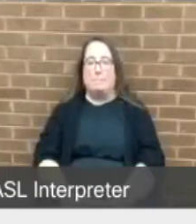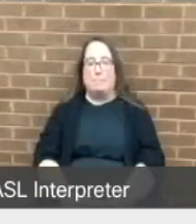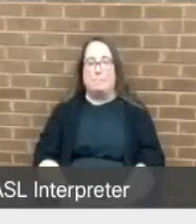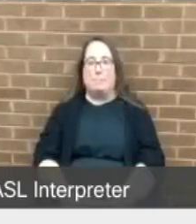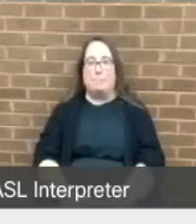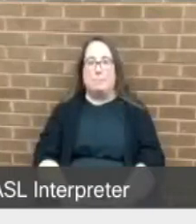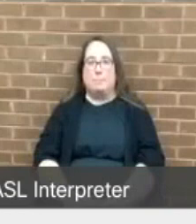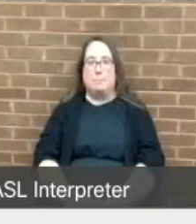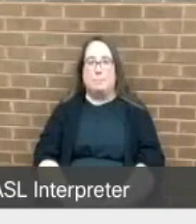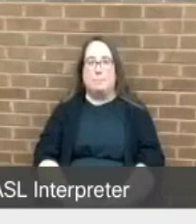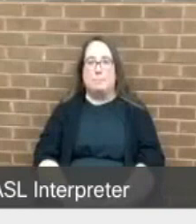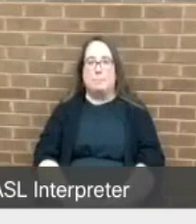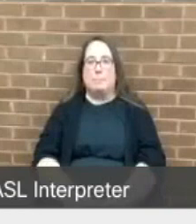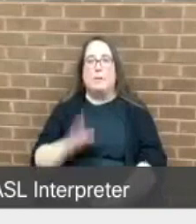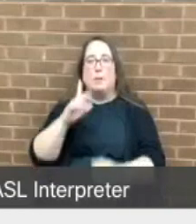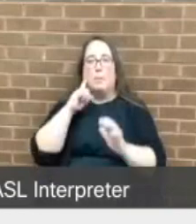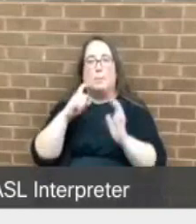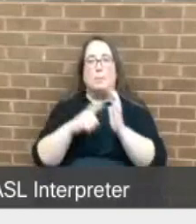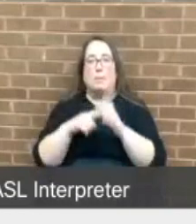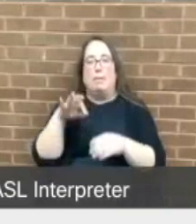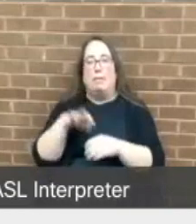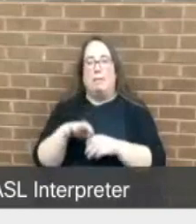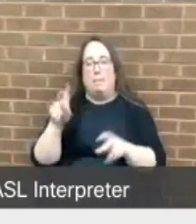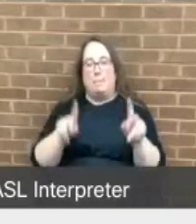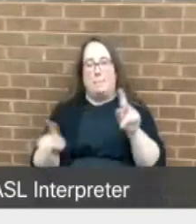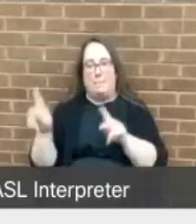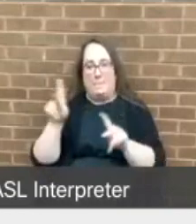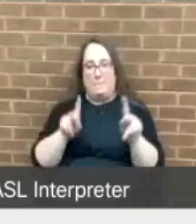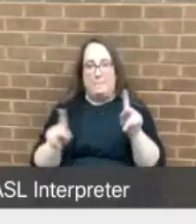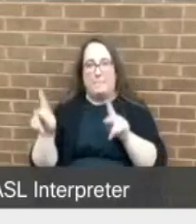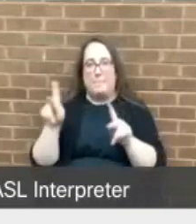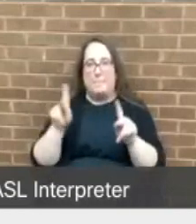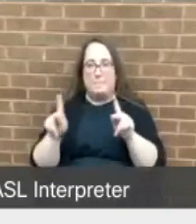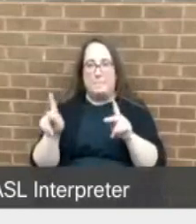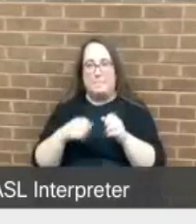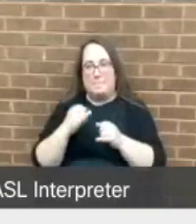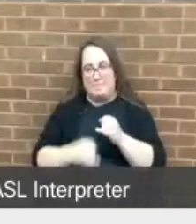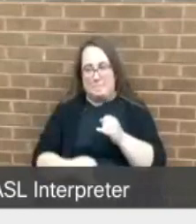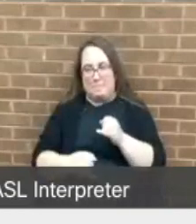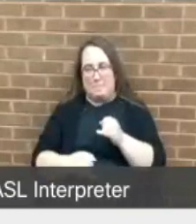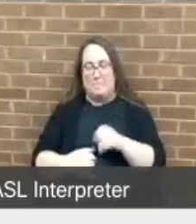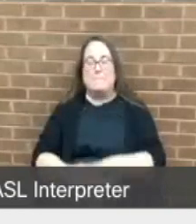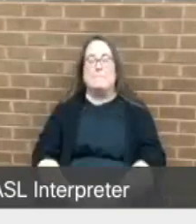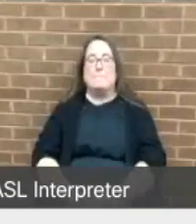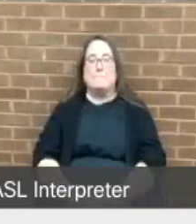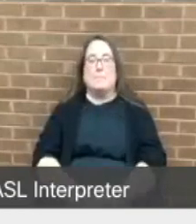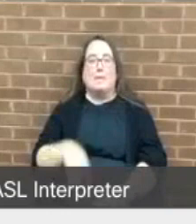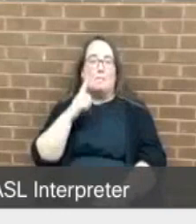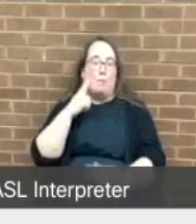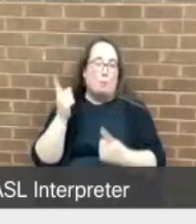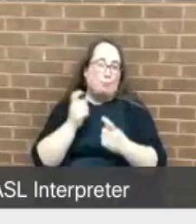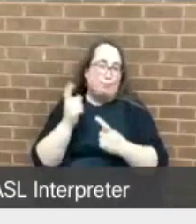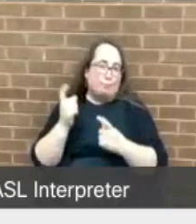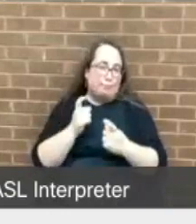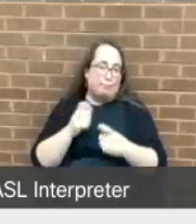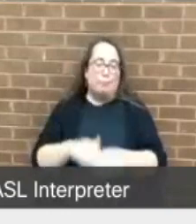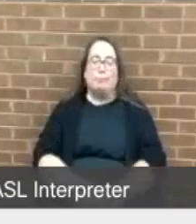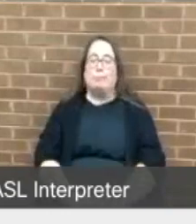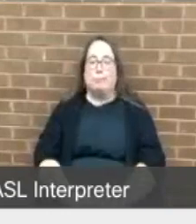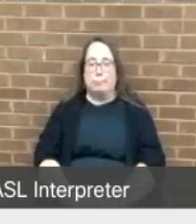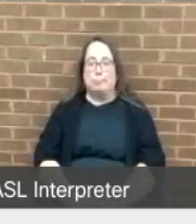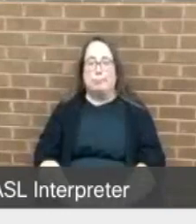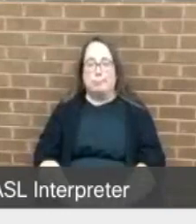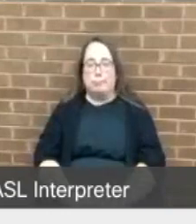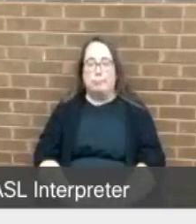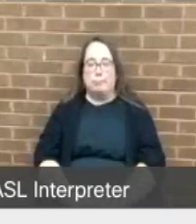We will be recognizing elected officials at the end for questions. And also,